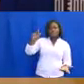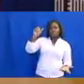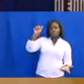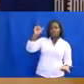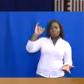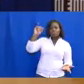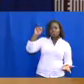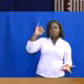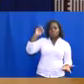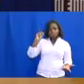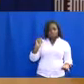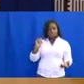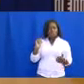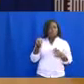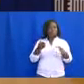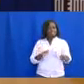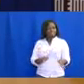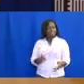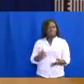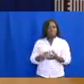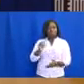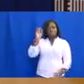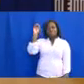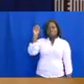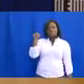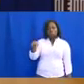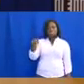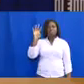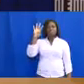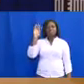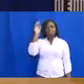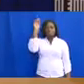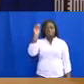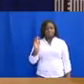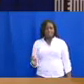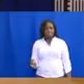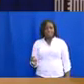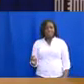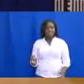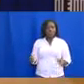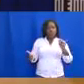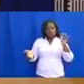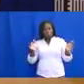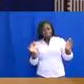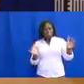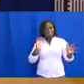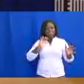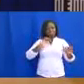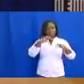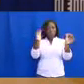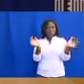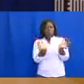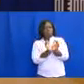to positive cases stands at 0.4%, compared to the global average of 5